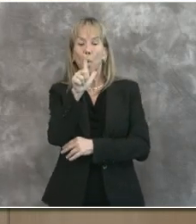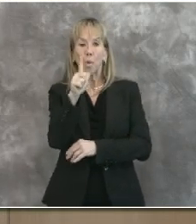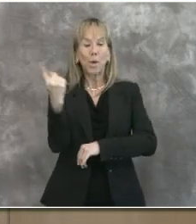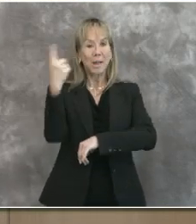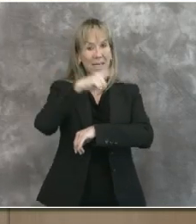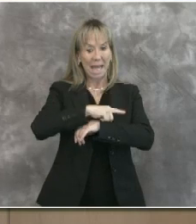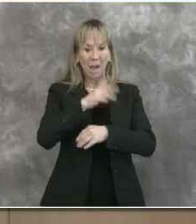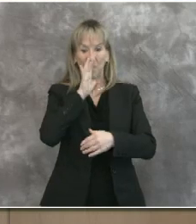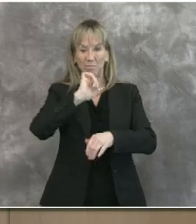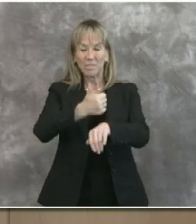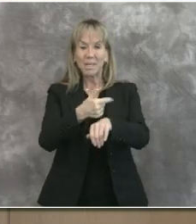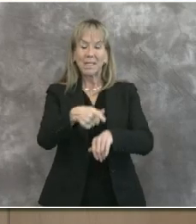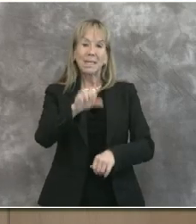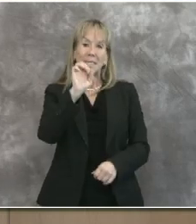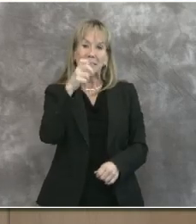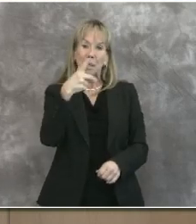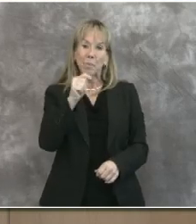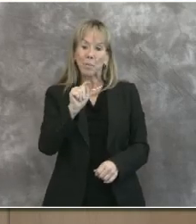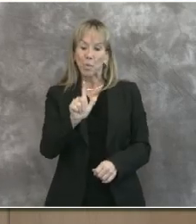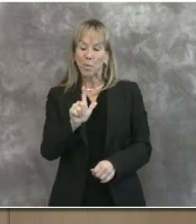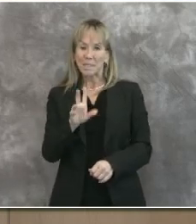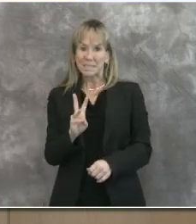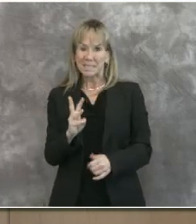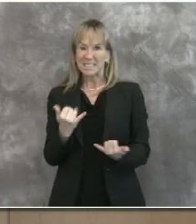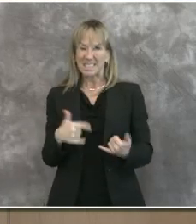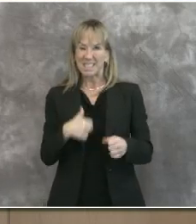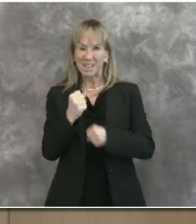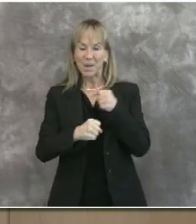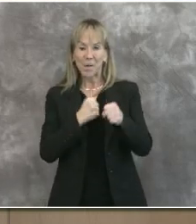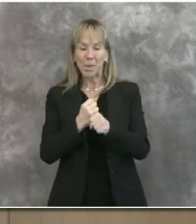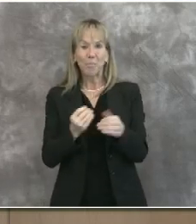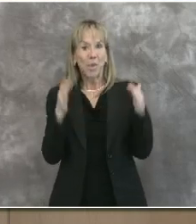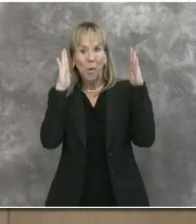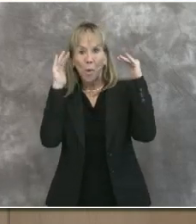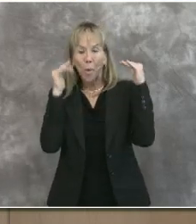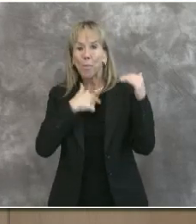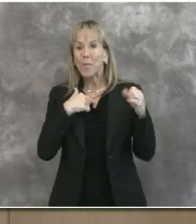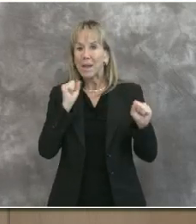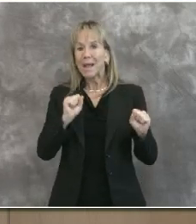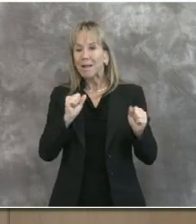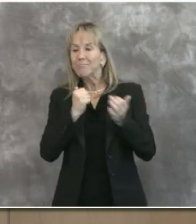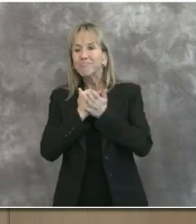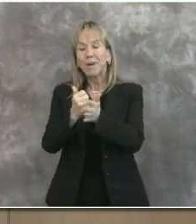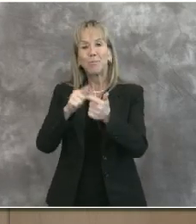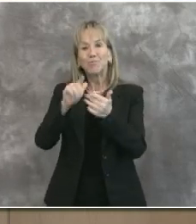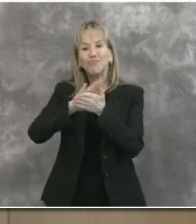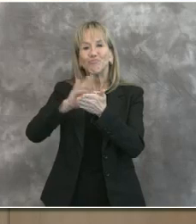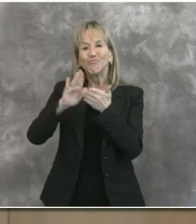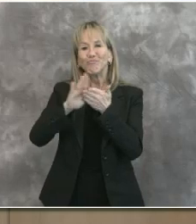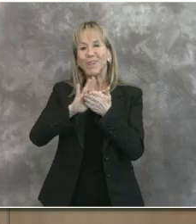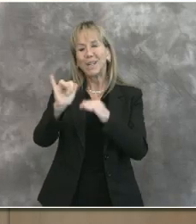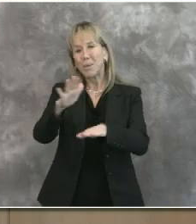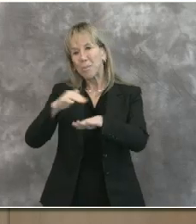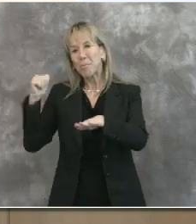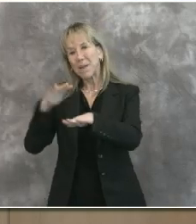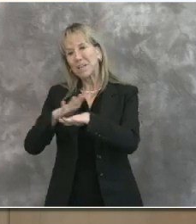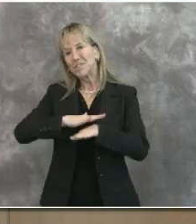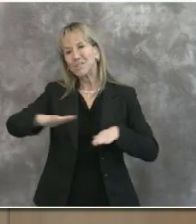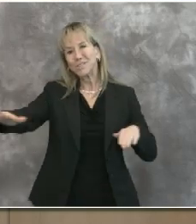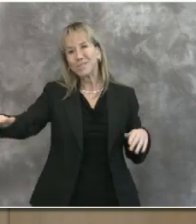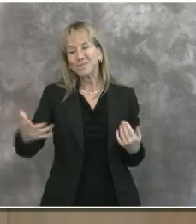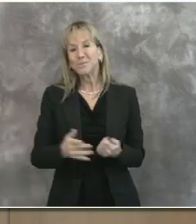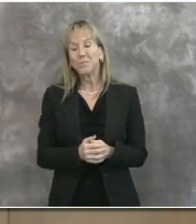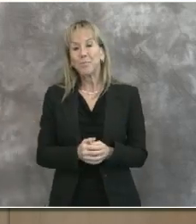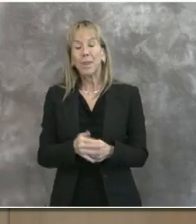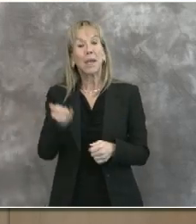for September 26 this year. Hopefully we'll all have a chance to get out and help clean up our beaches and bay then. And if you have